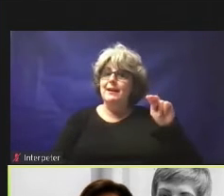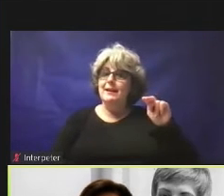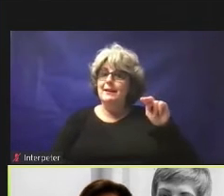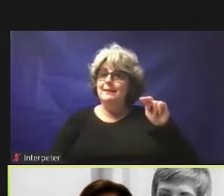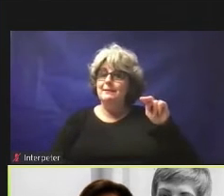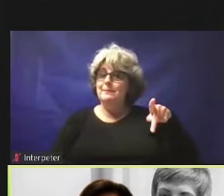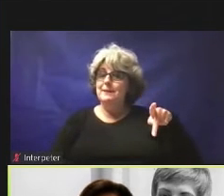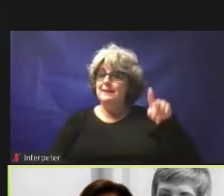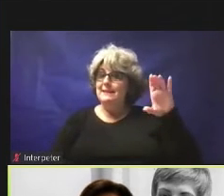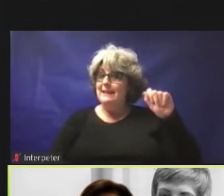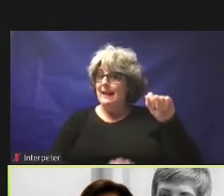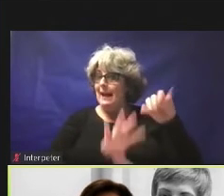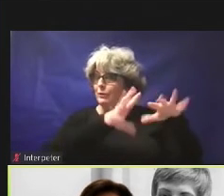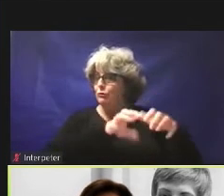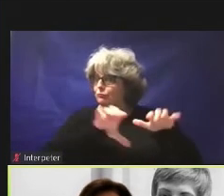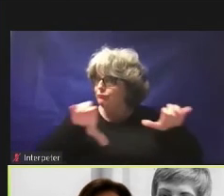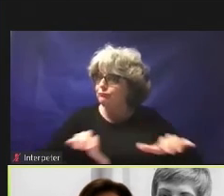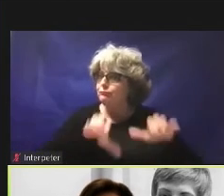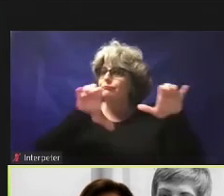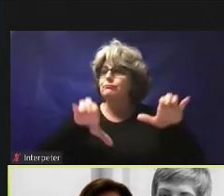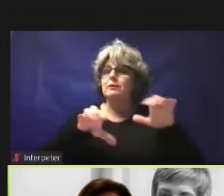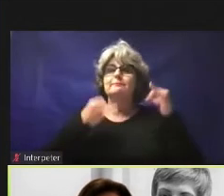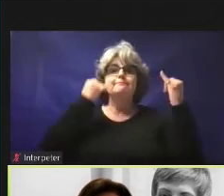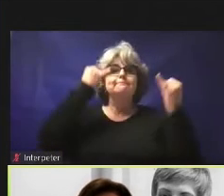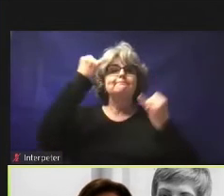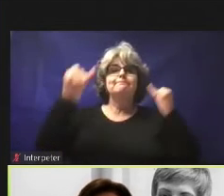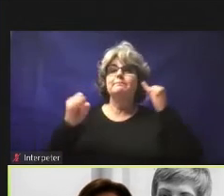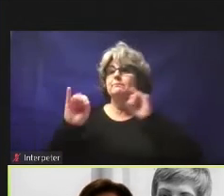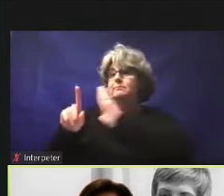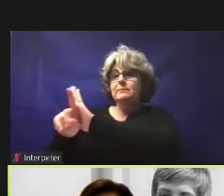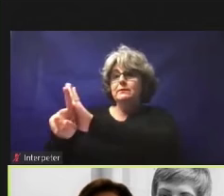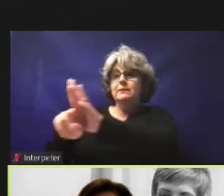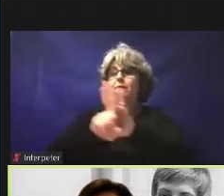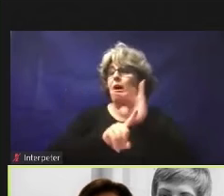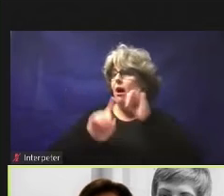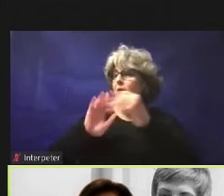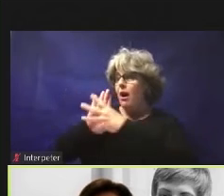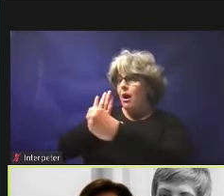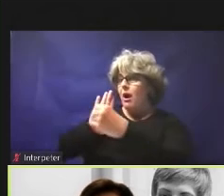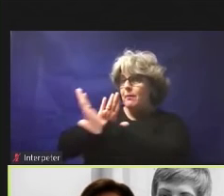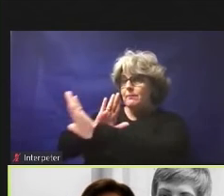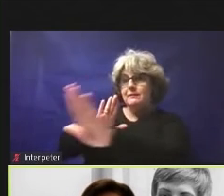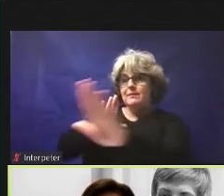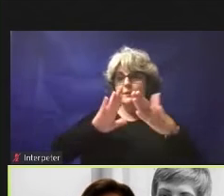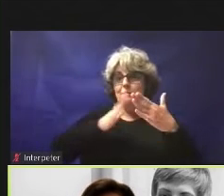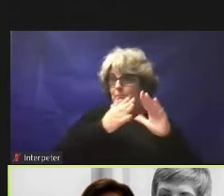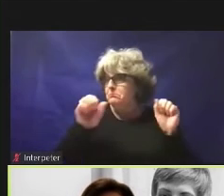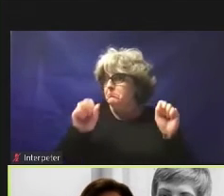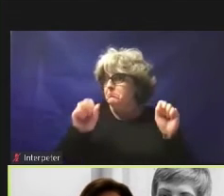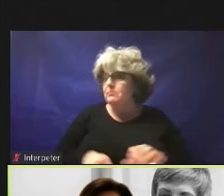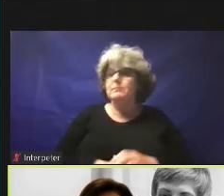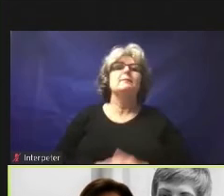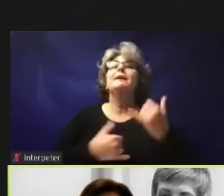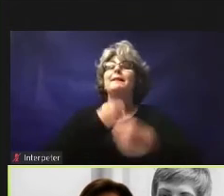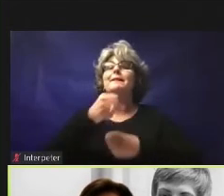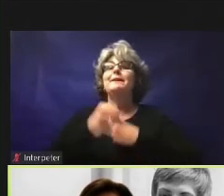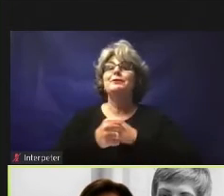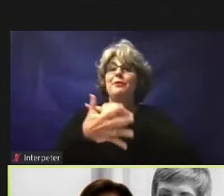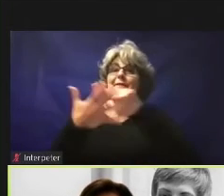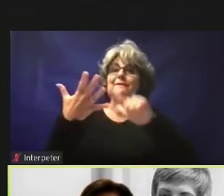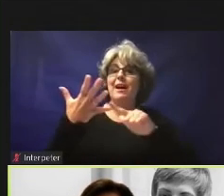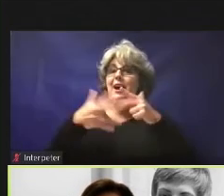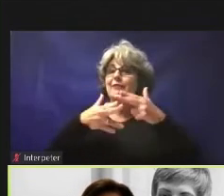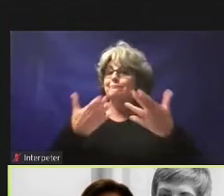NPCA's groups are doing, and to generate ideas that other groups may emulate in their communities. This year, 5